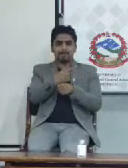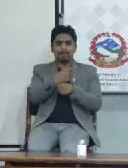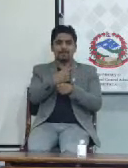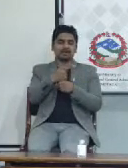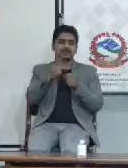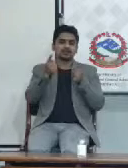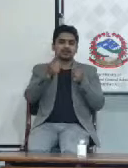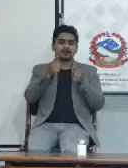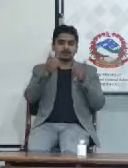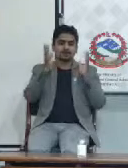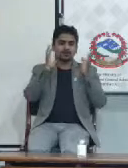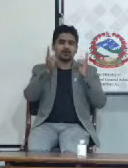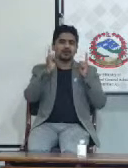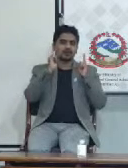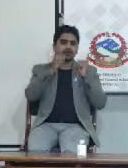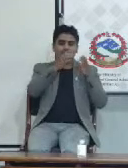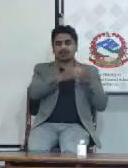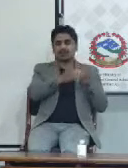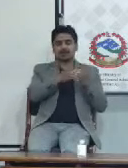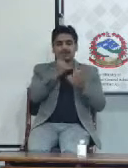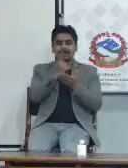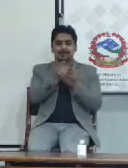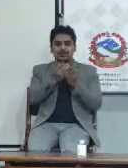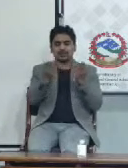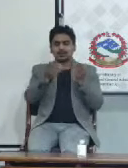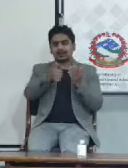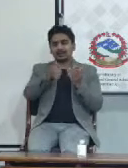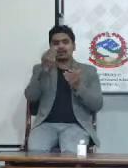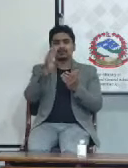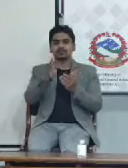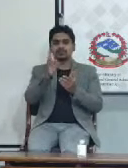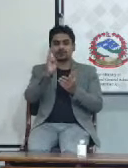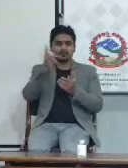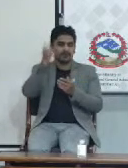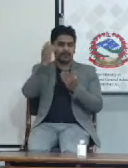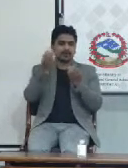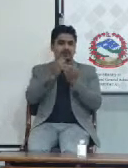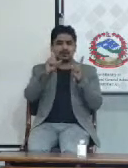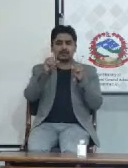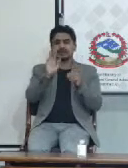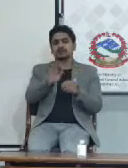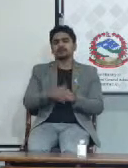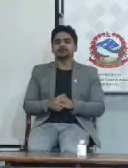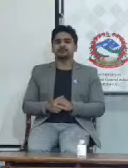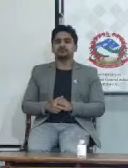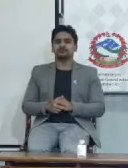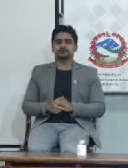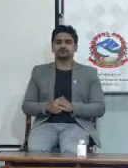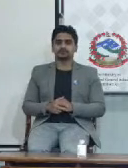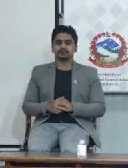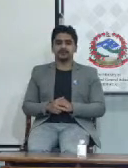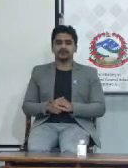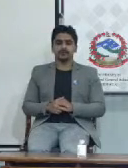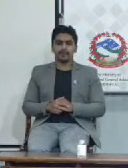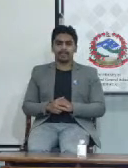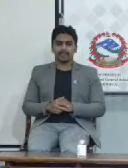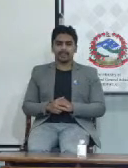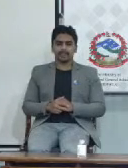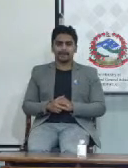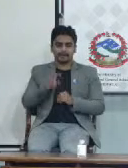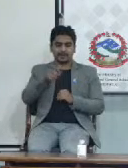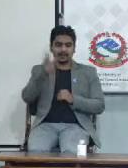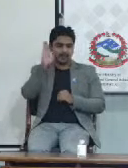municipality local magazine is useful. Radio has its own importance, and they have their own audience. They have their own way